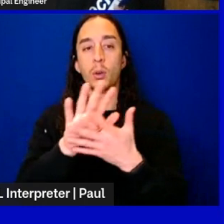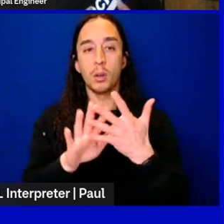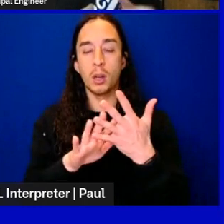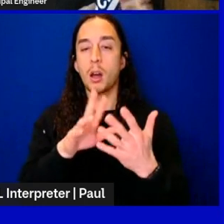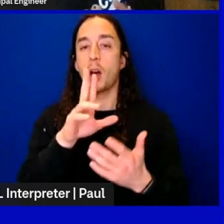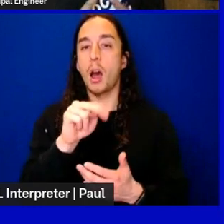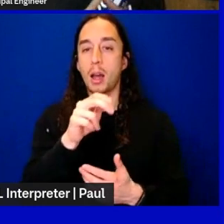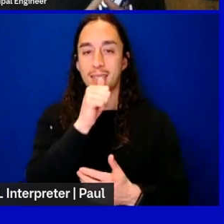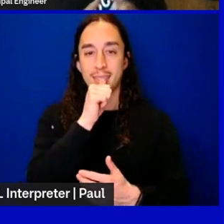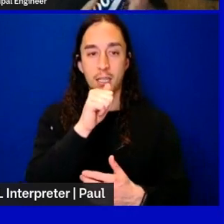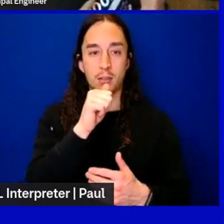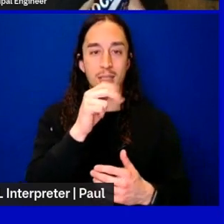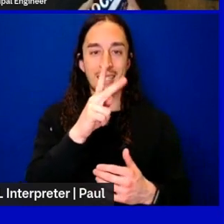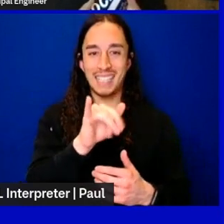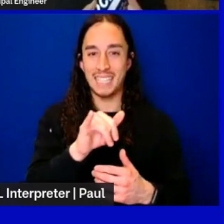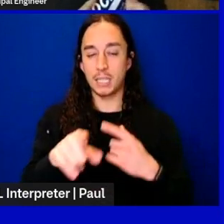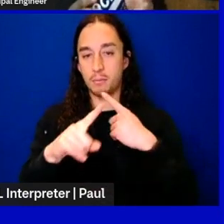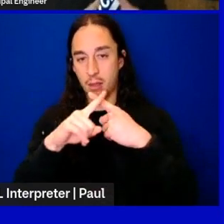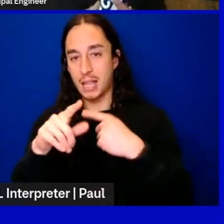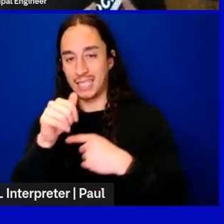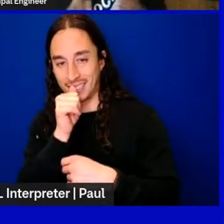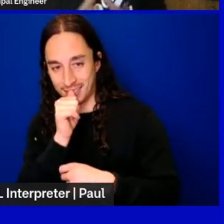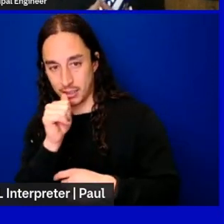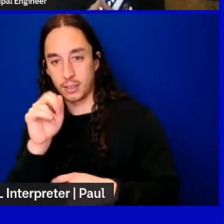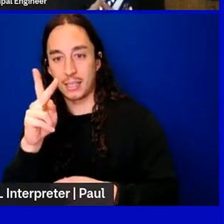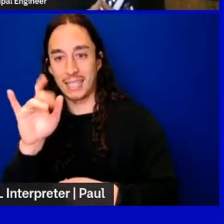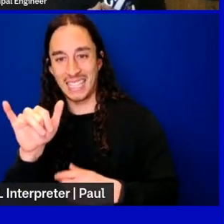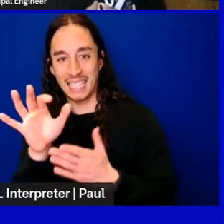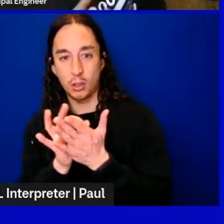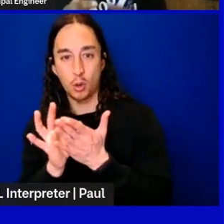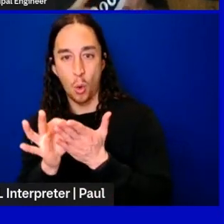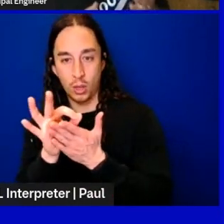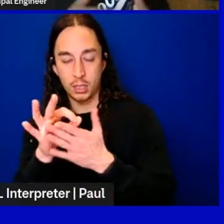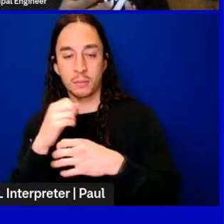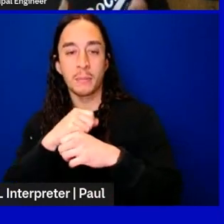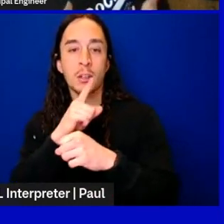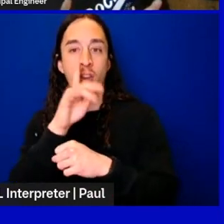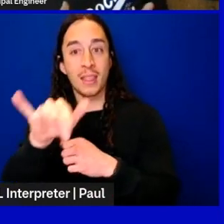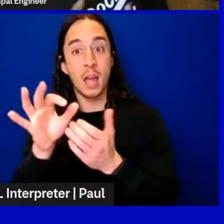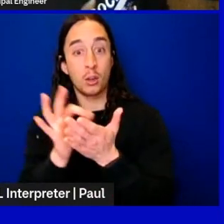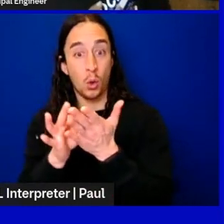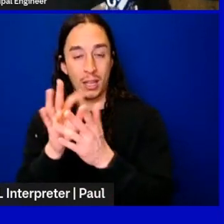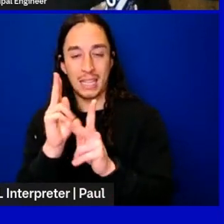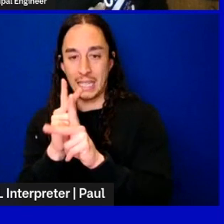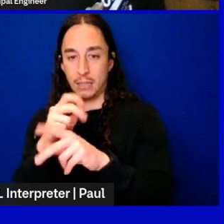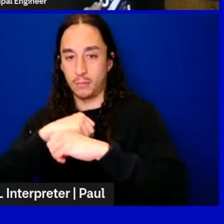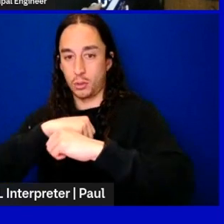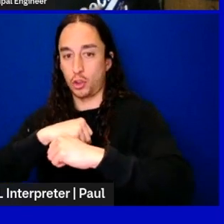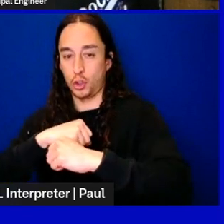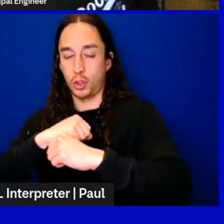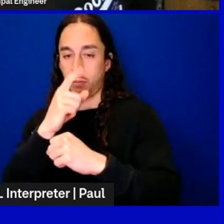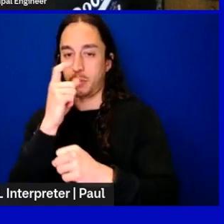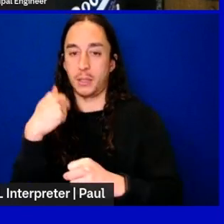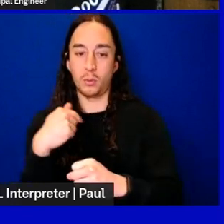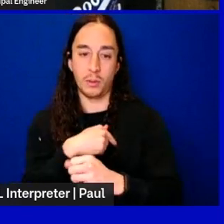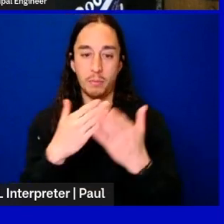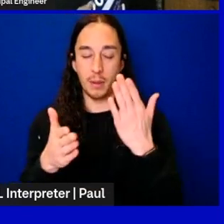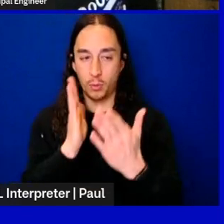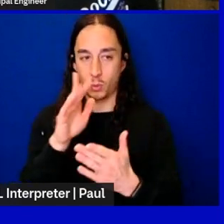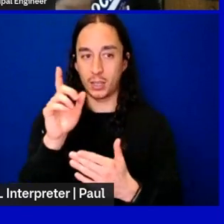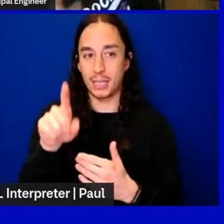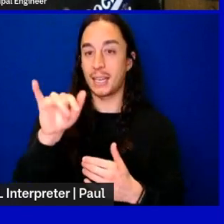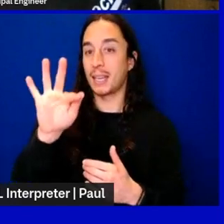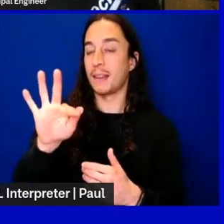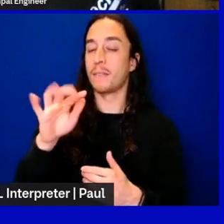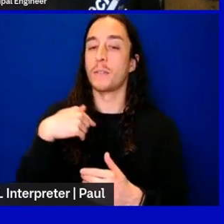root token. We need to ensure those tokens are kept securely, because we may require it. Whenever we have to